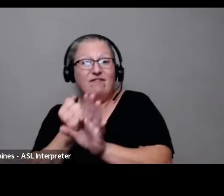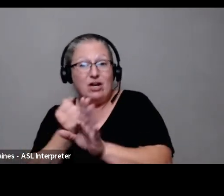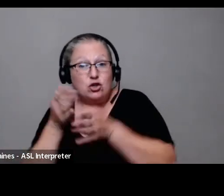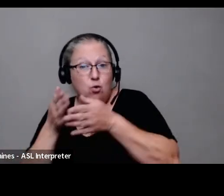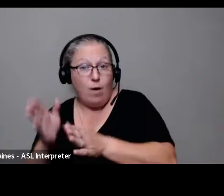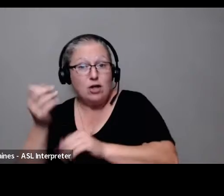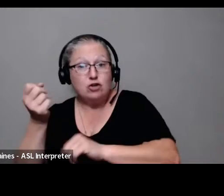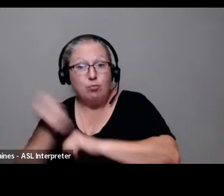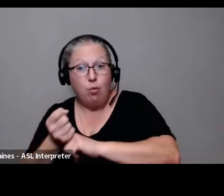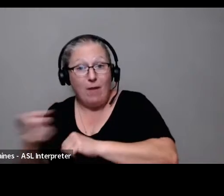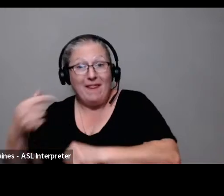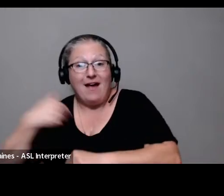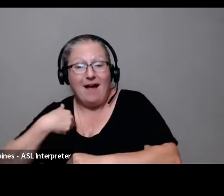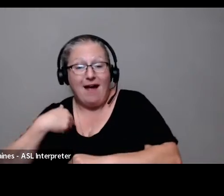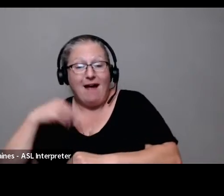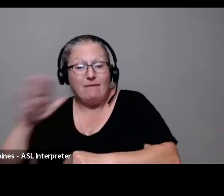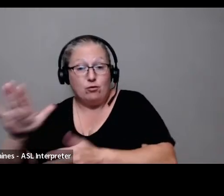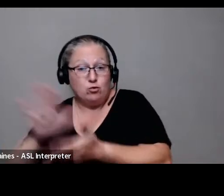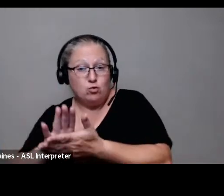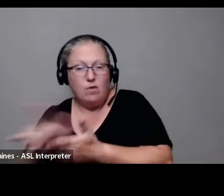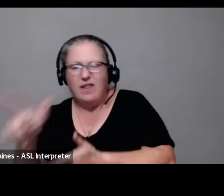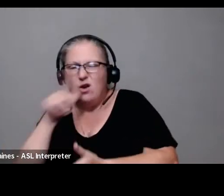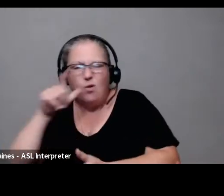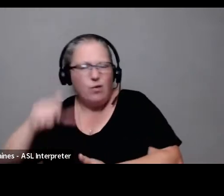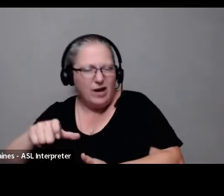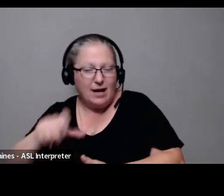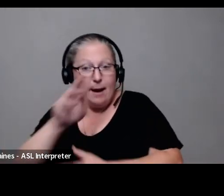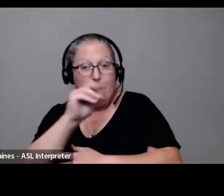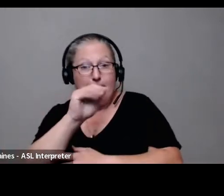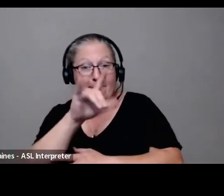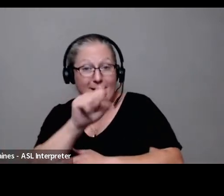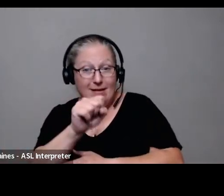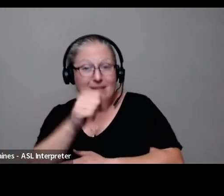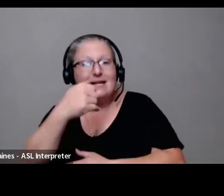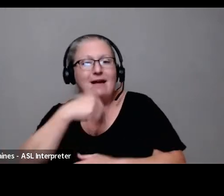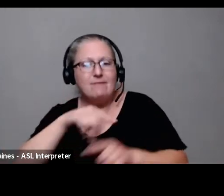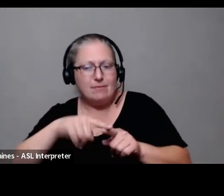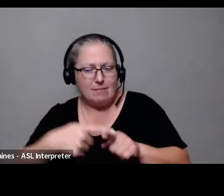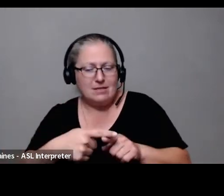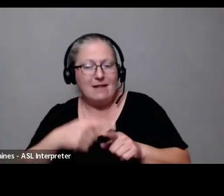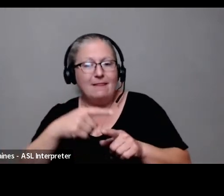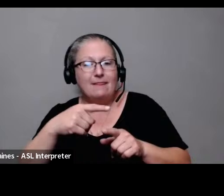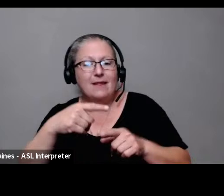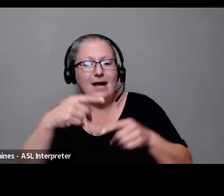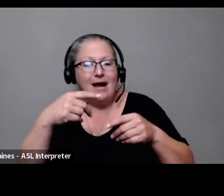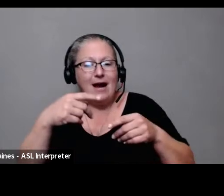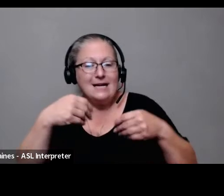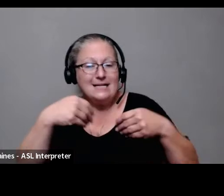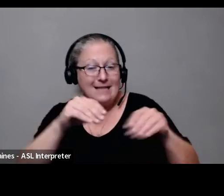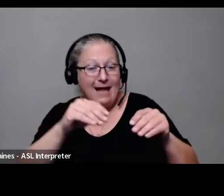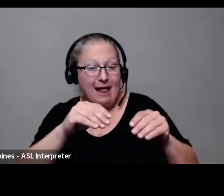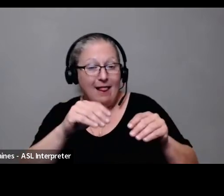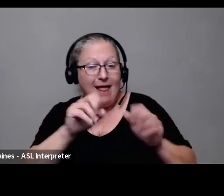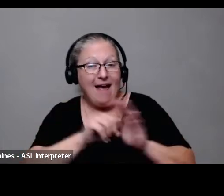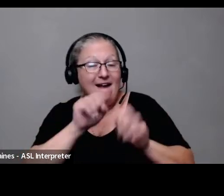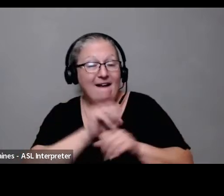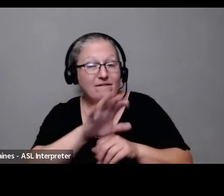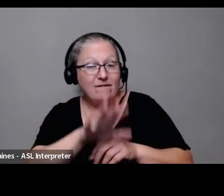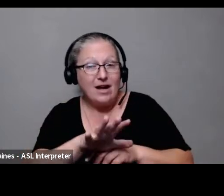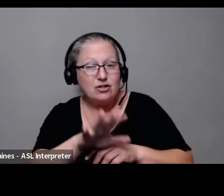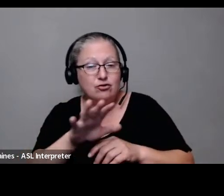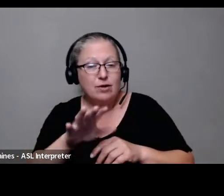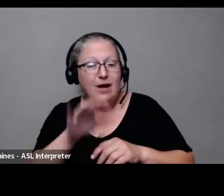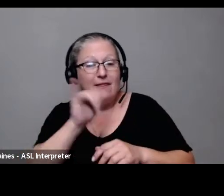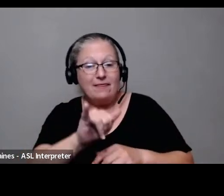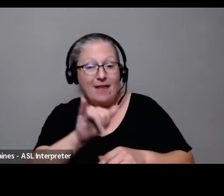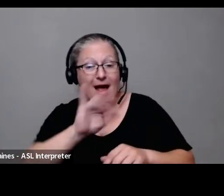their supports that they have as a school, they don't need it. Mills has implemented the SAIL advisory, which is actually a little bit, that class